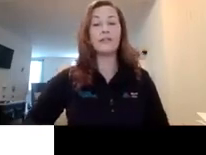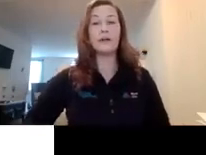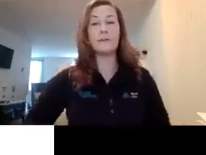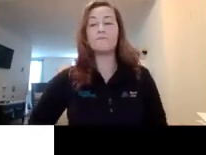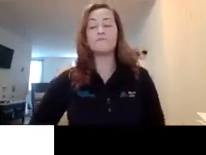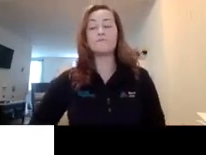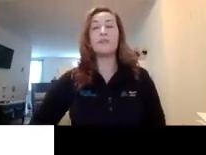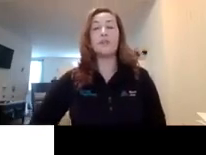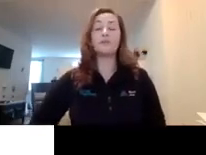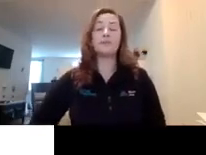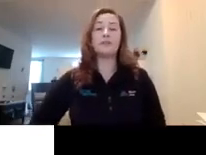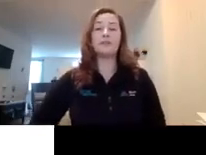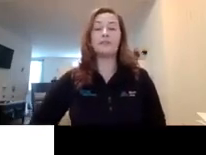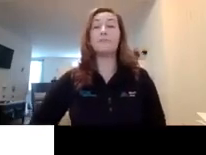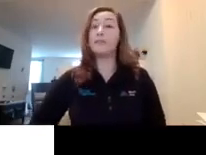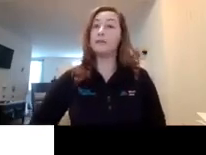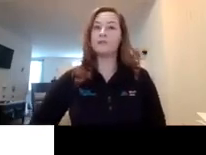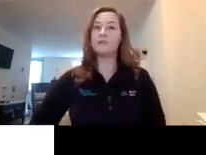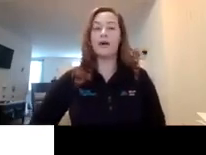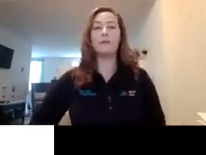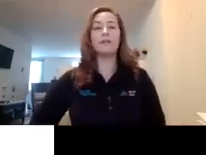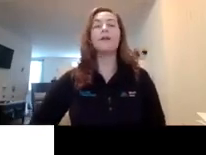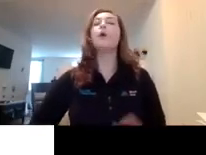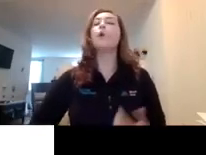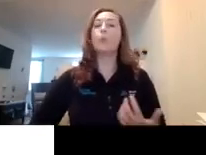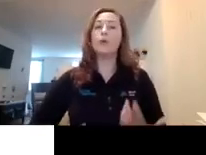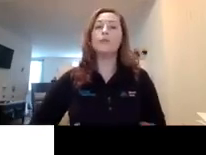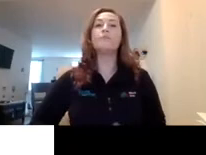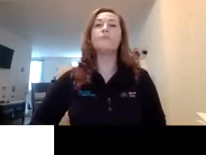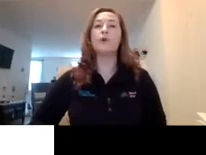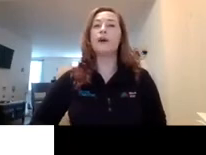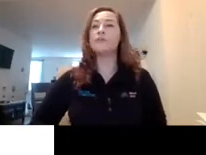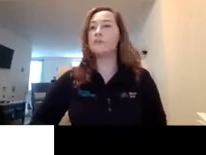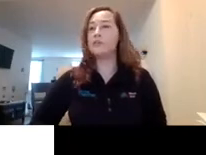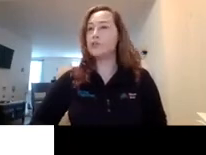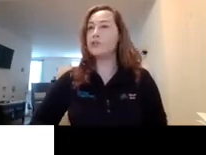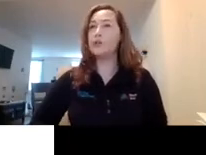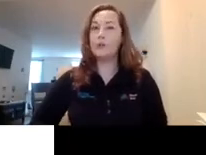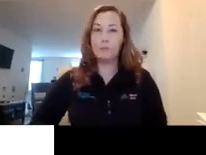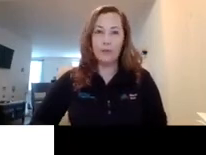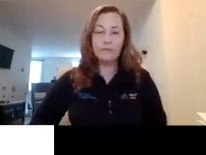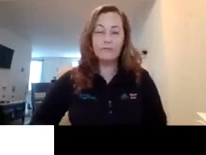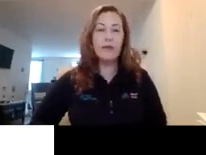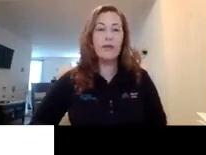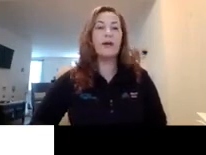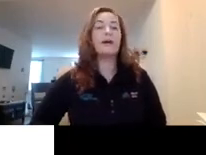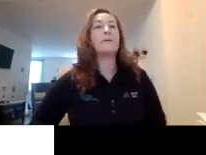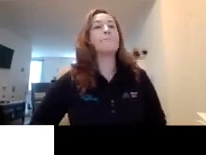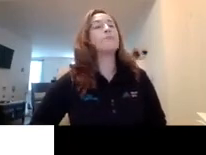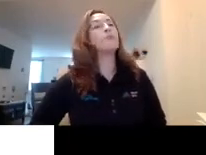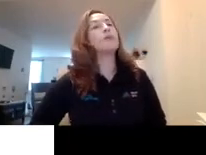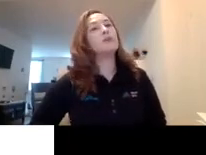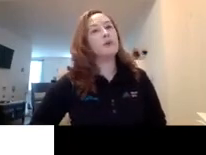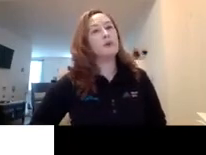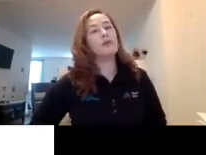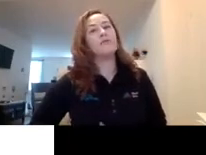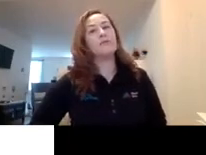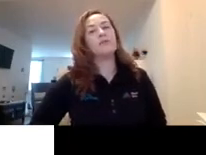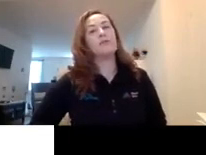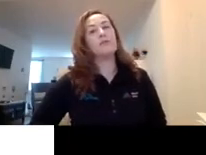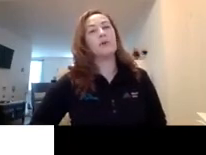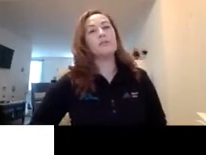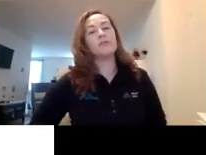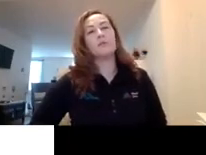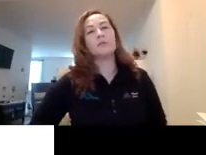that, the peak was coming, we deployed additional equipment. We know that